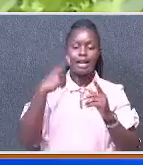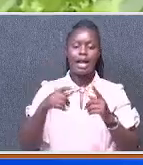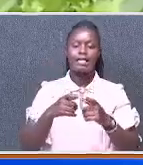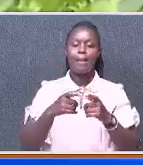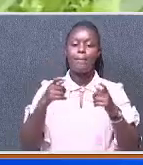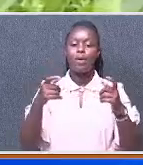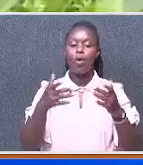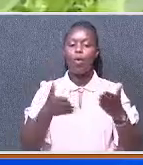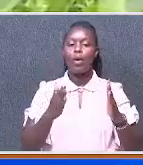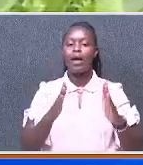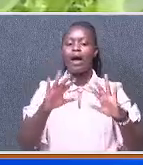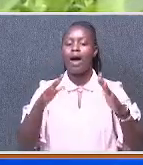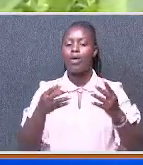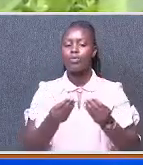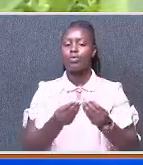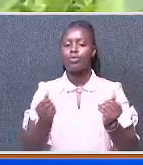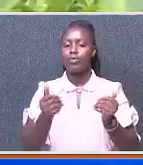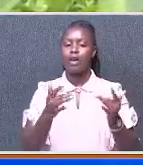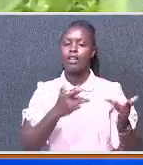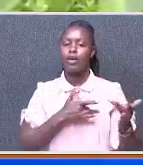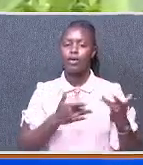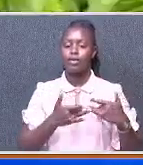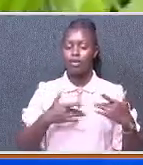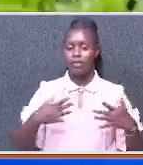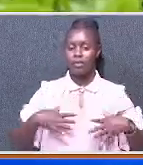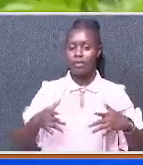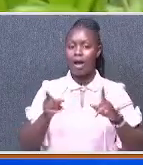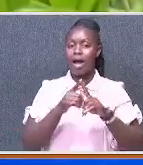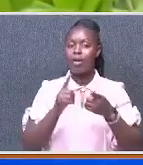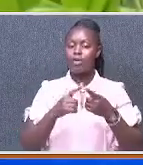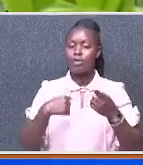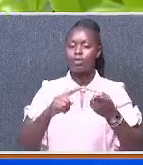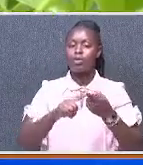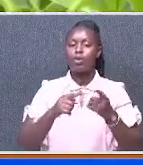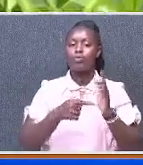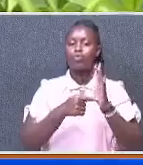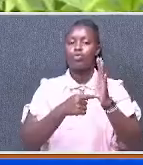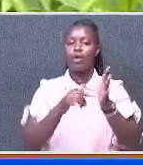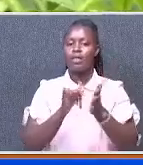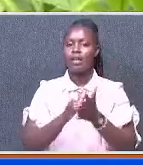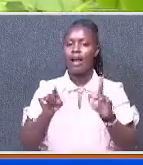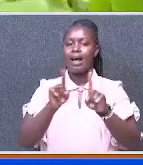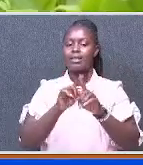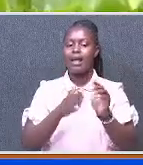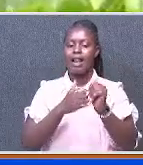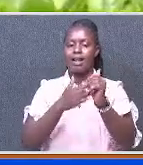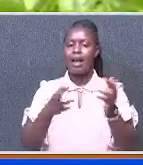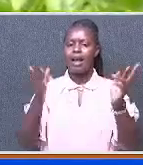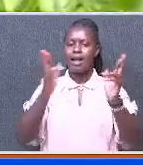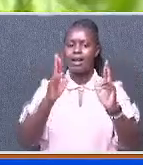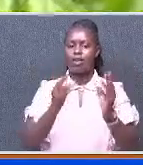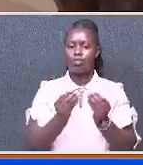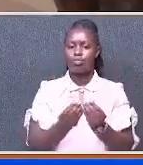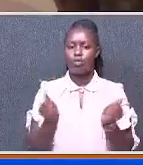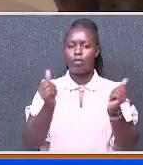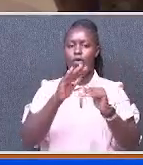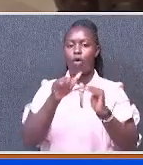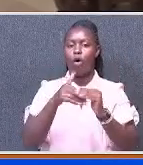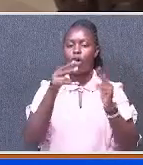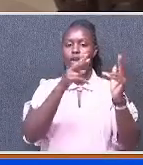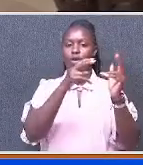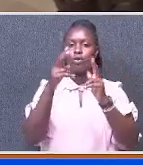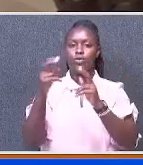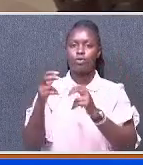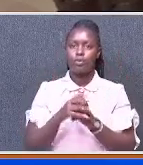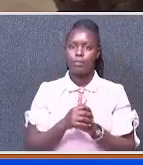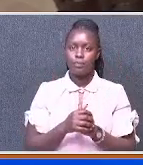towards addressing the concerns of the residents and positioning himself as a leader who is willing to tackle the region's pressing issues.